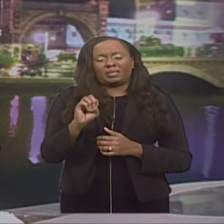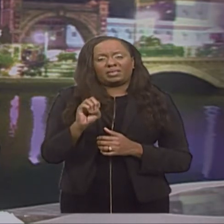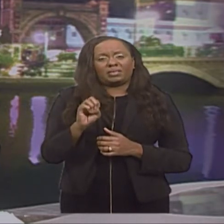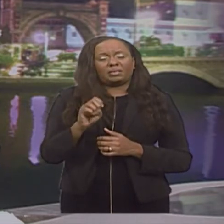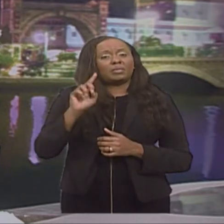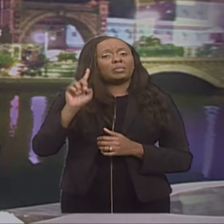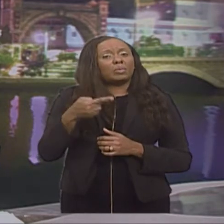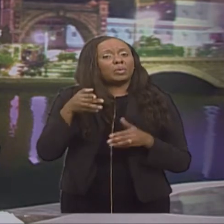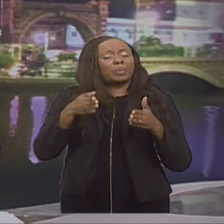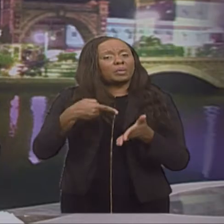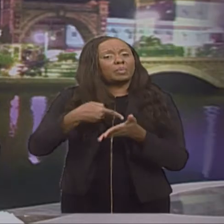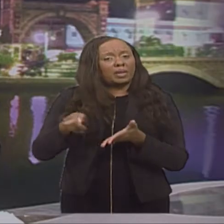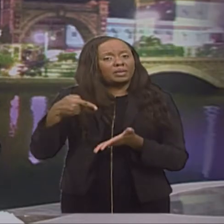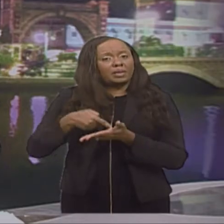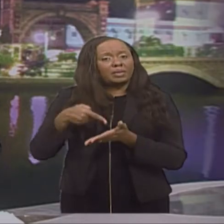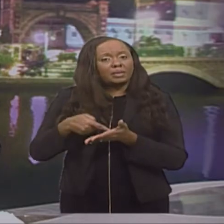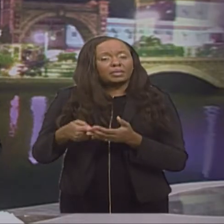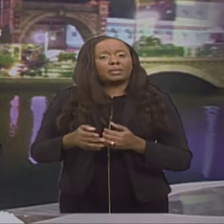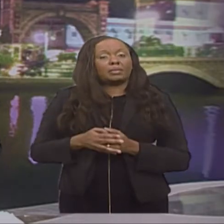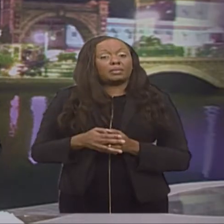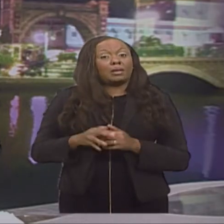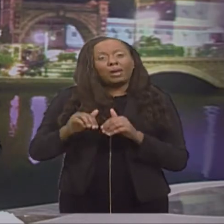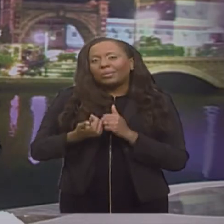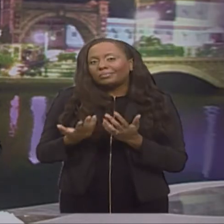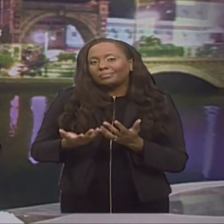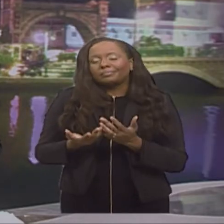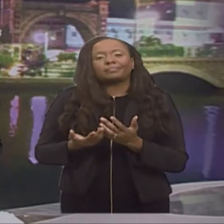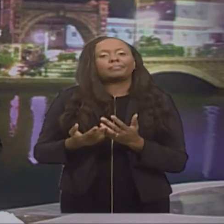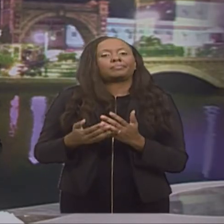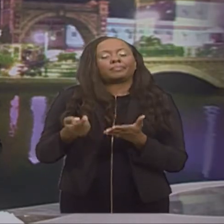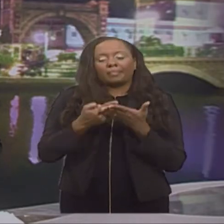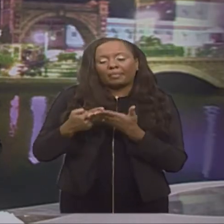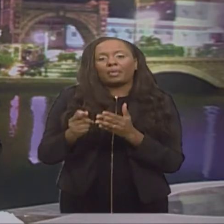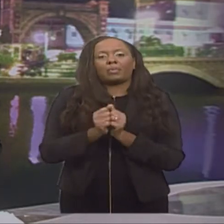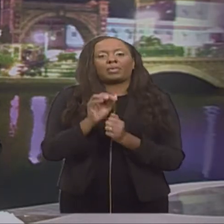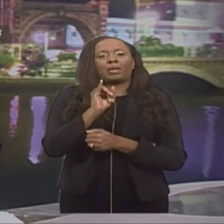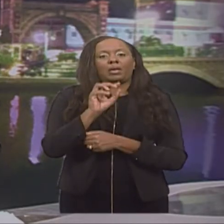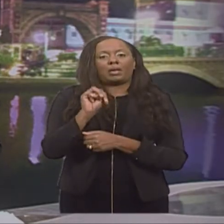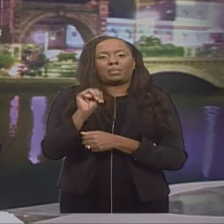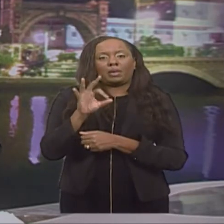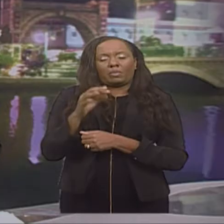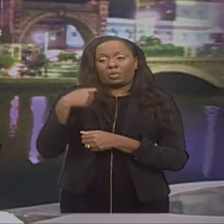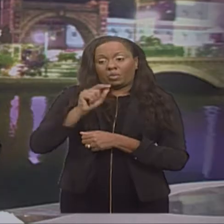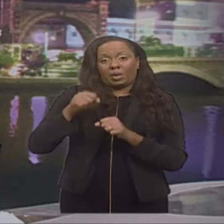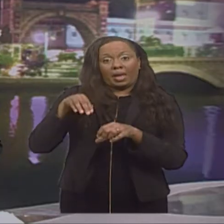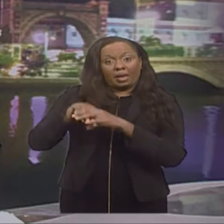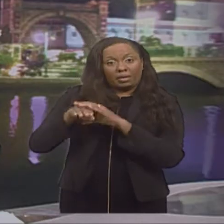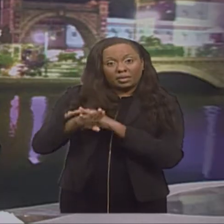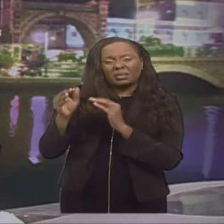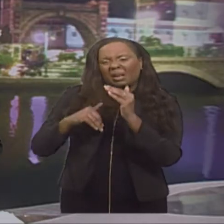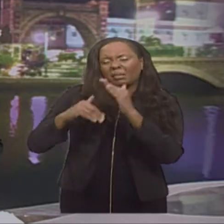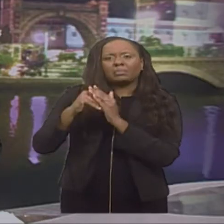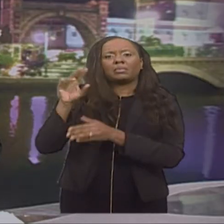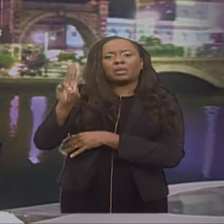the best courses of action to do this is to engage the International Monetary Fund, through which Barbous can access up to $700 million.